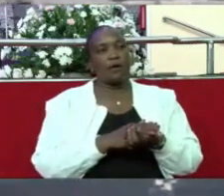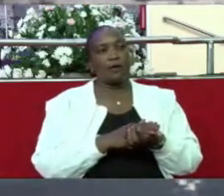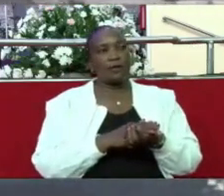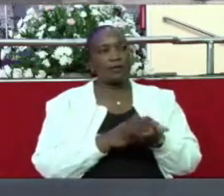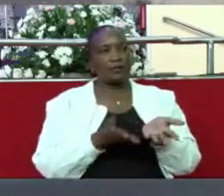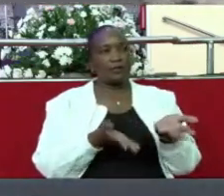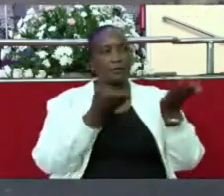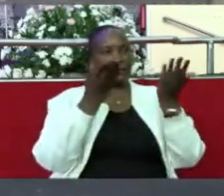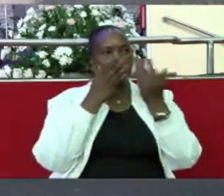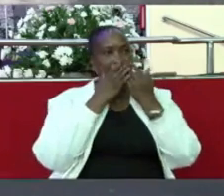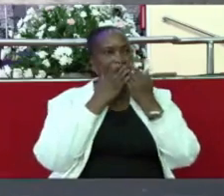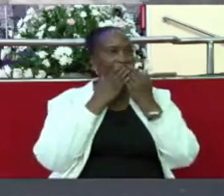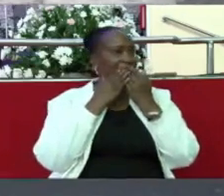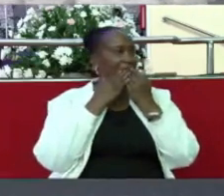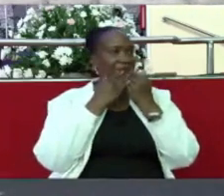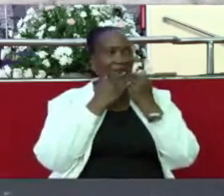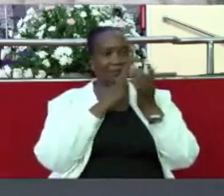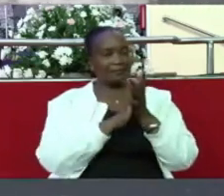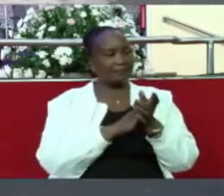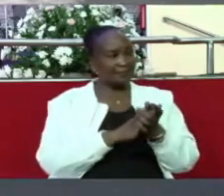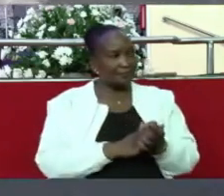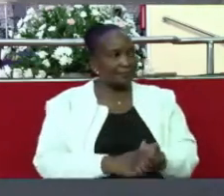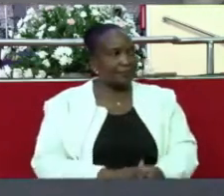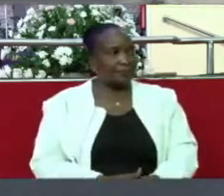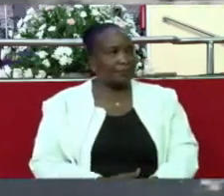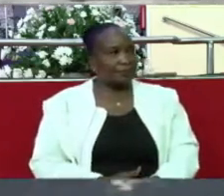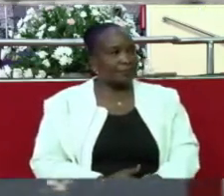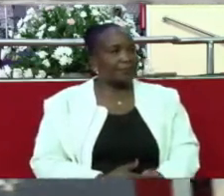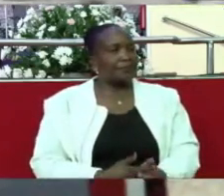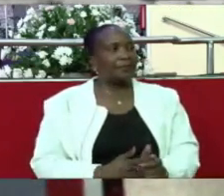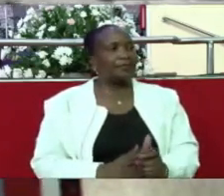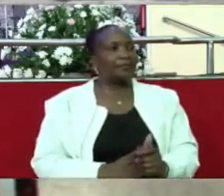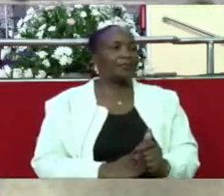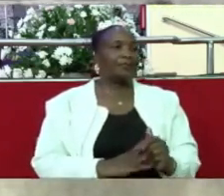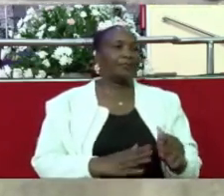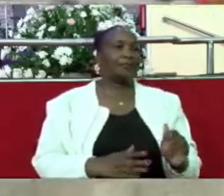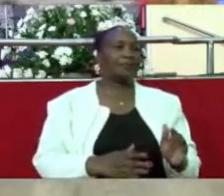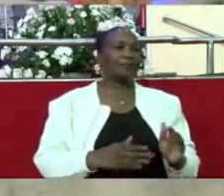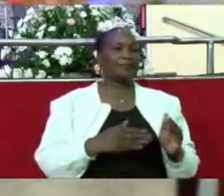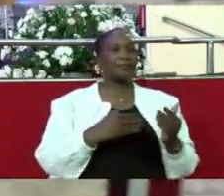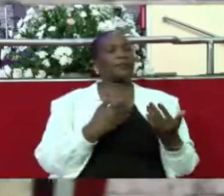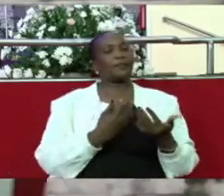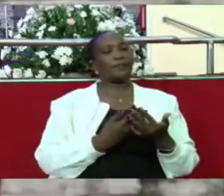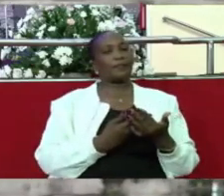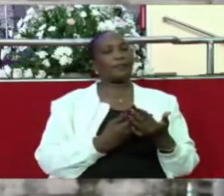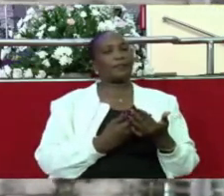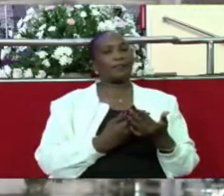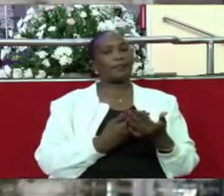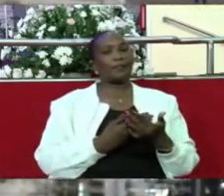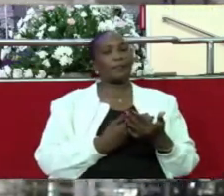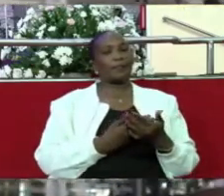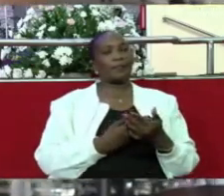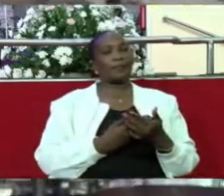one. And you are telling the Lord, Lord, my grace, I crave my grace,